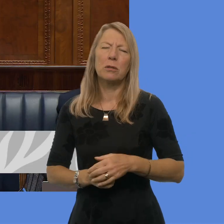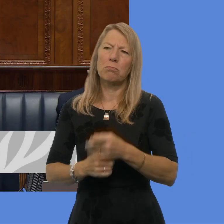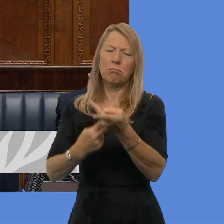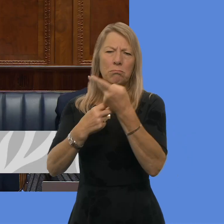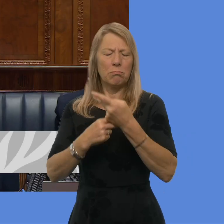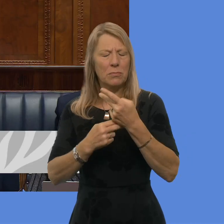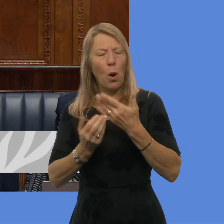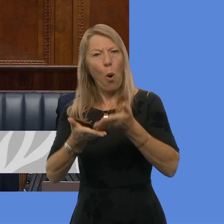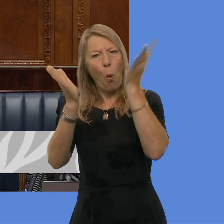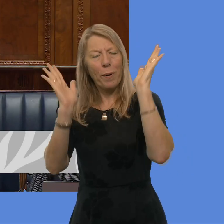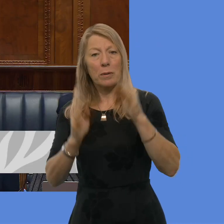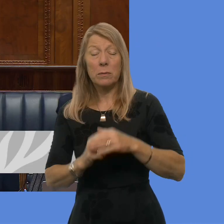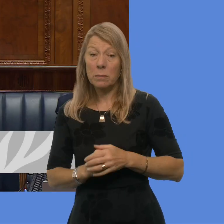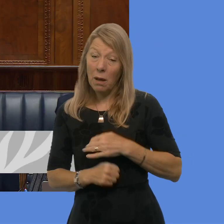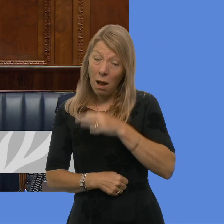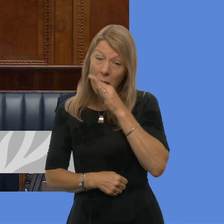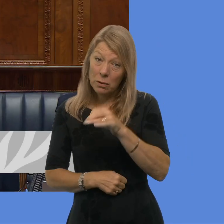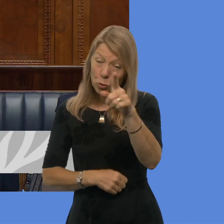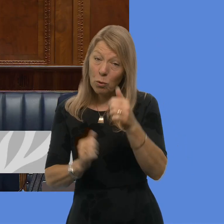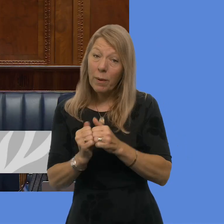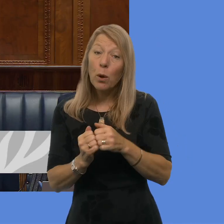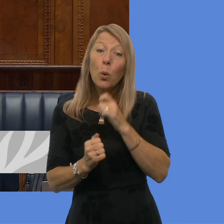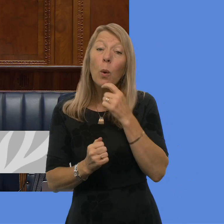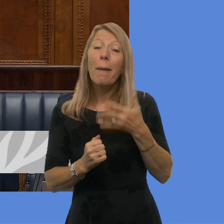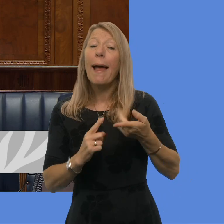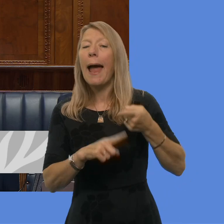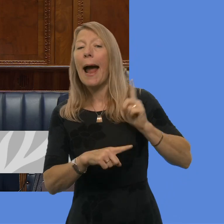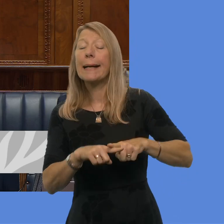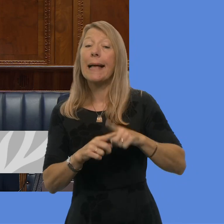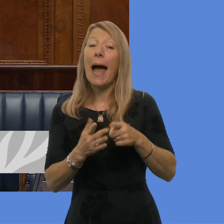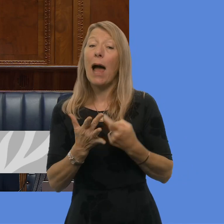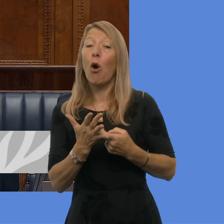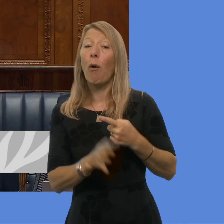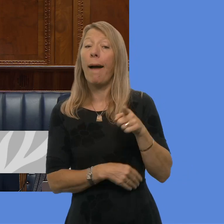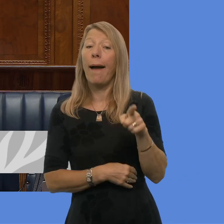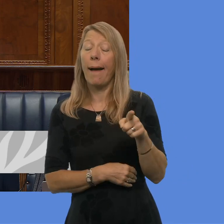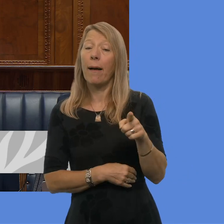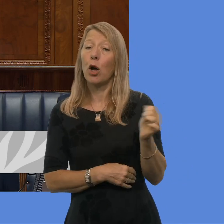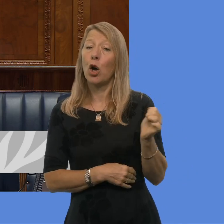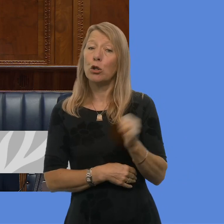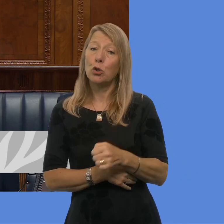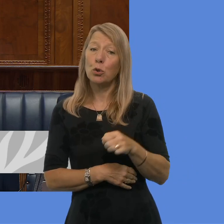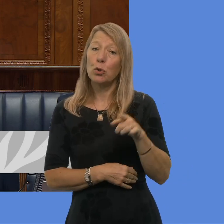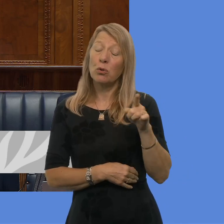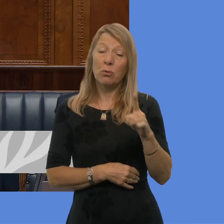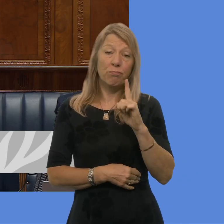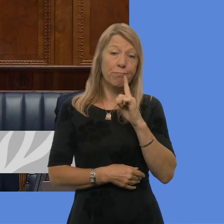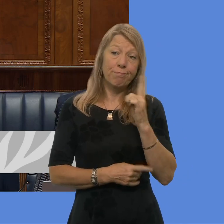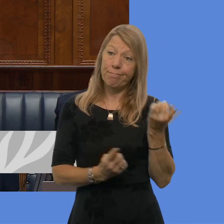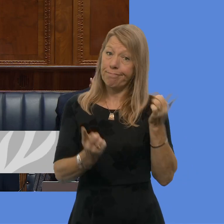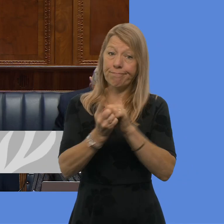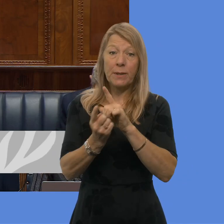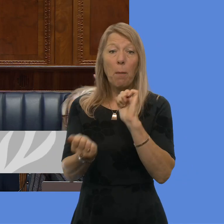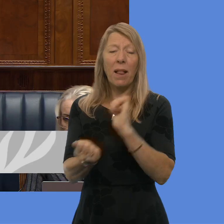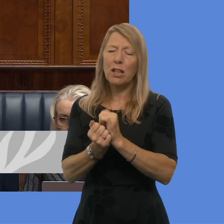that former IRA members should come forward with their truth to the PSNI